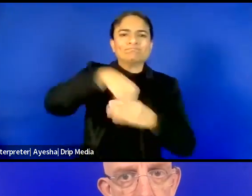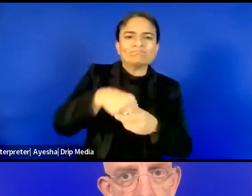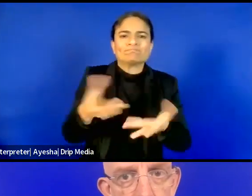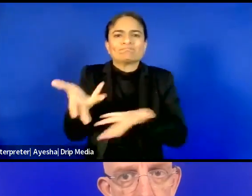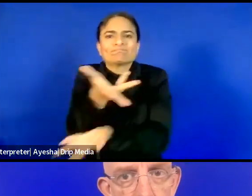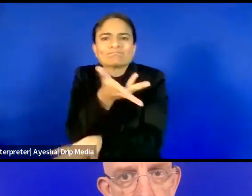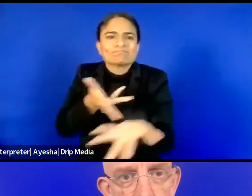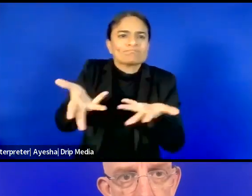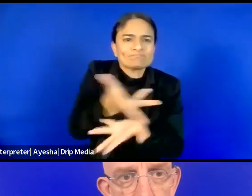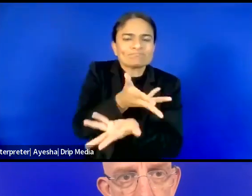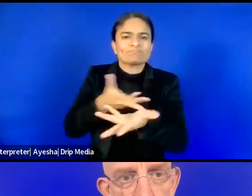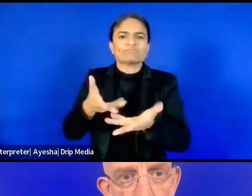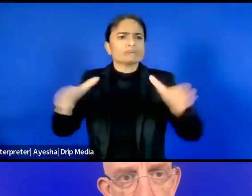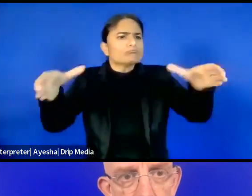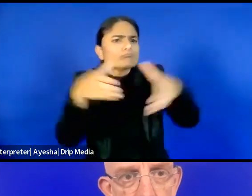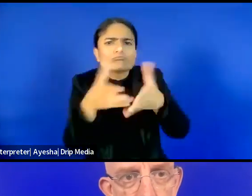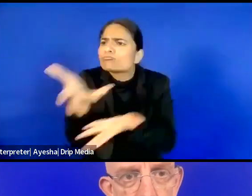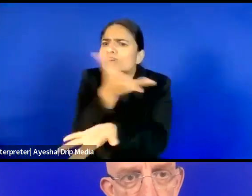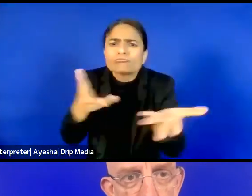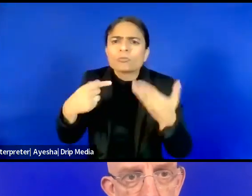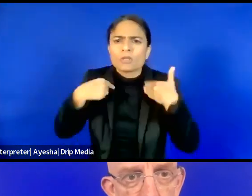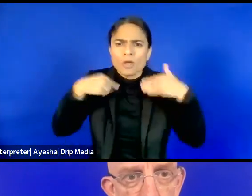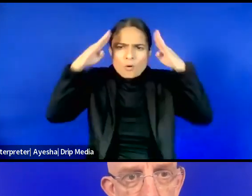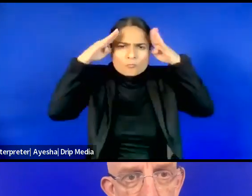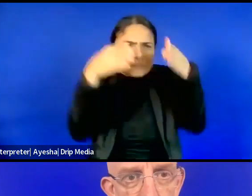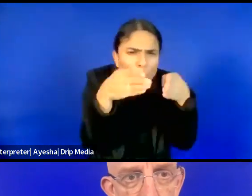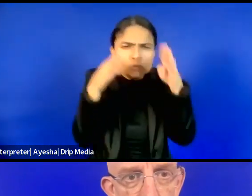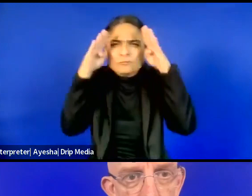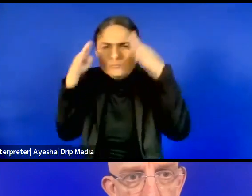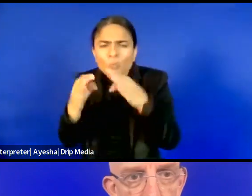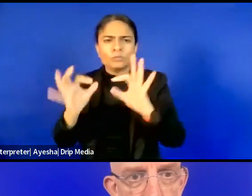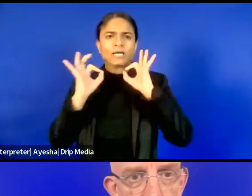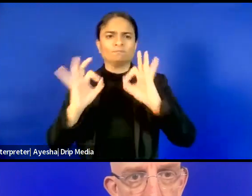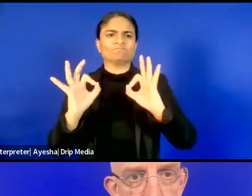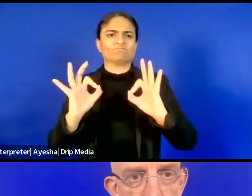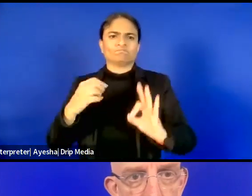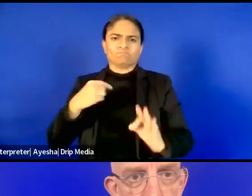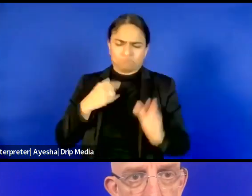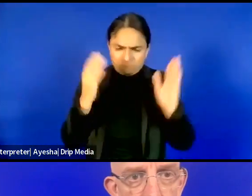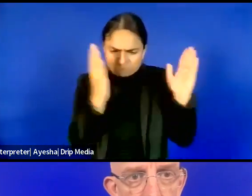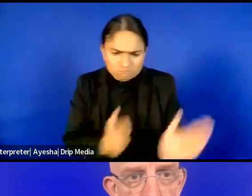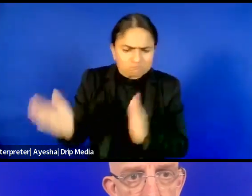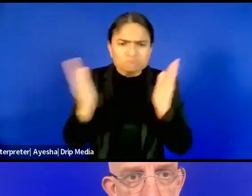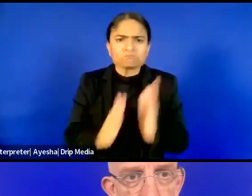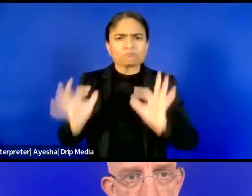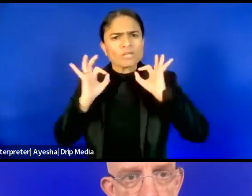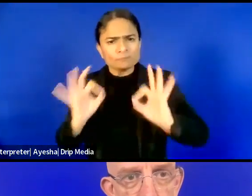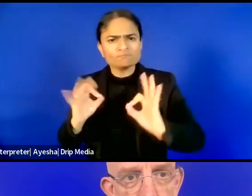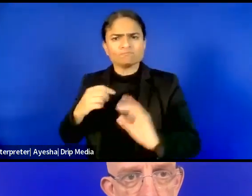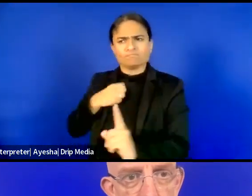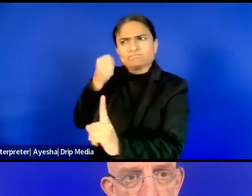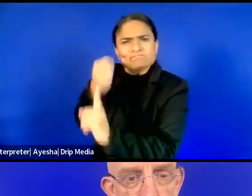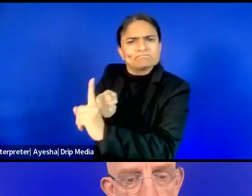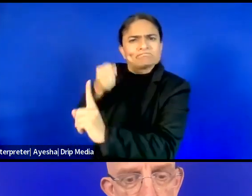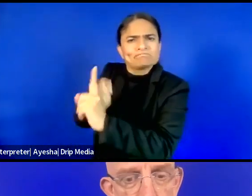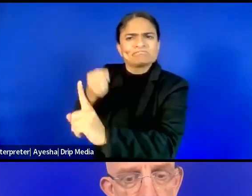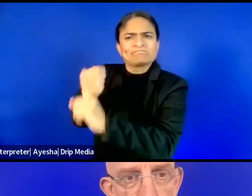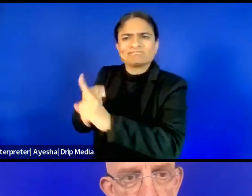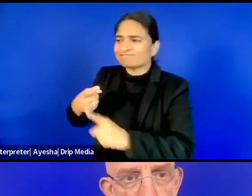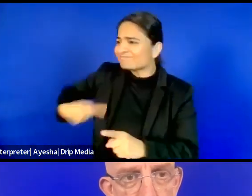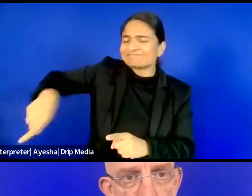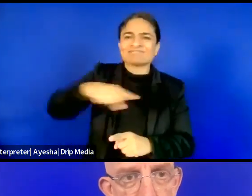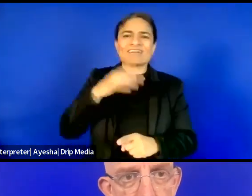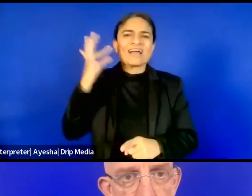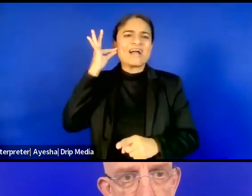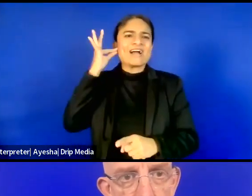prepare and be the best advocate that I can for feminists with disabilities around the world and for our rights. So that's why it's